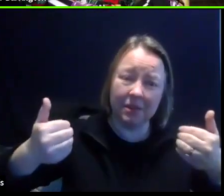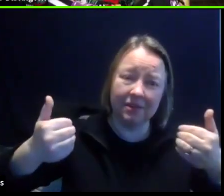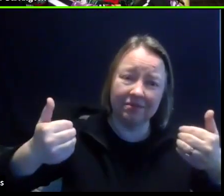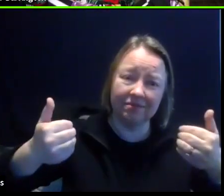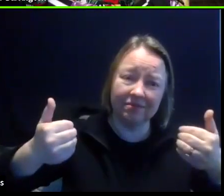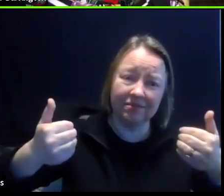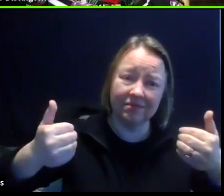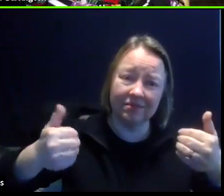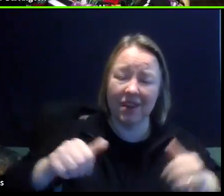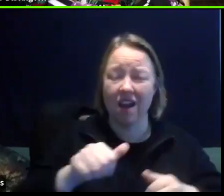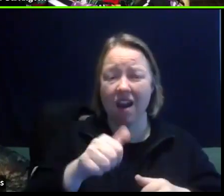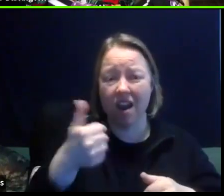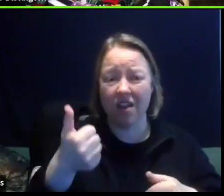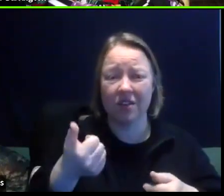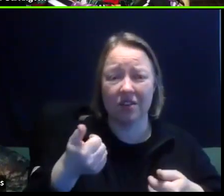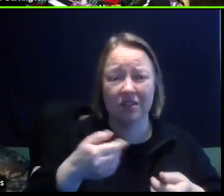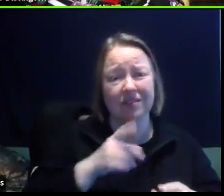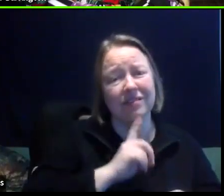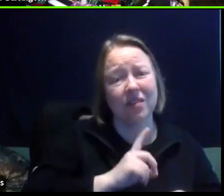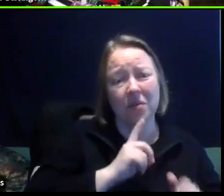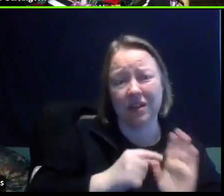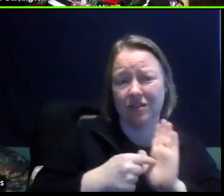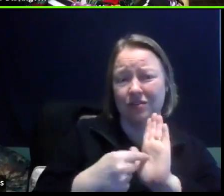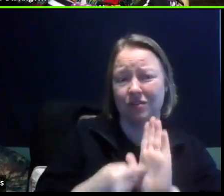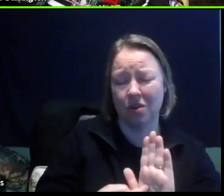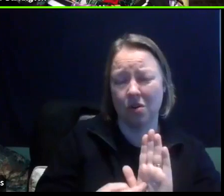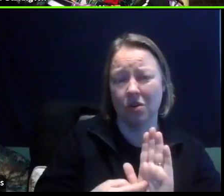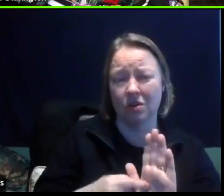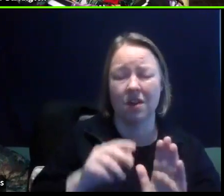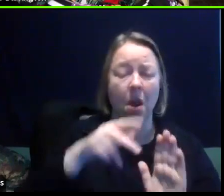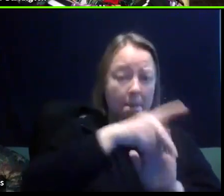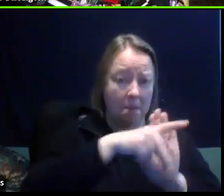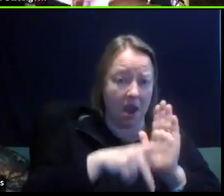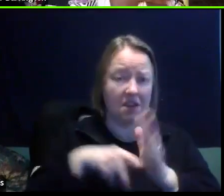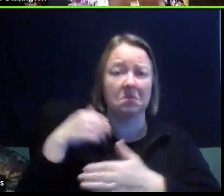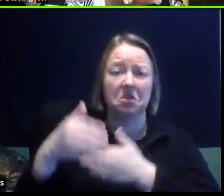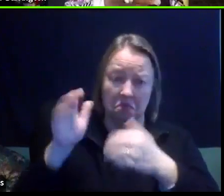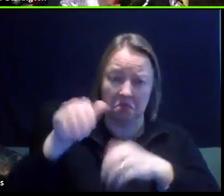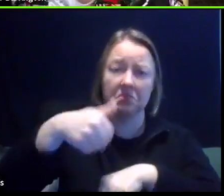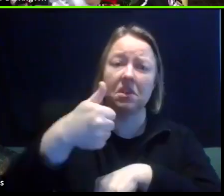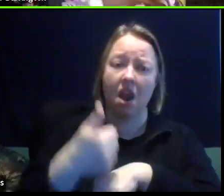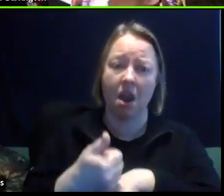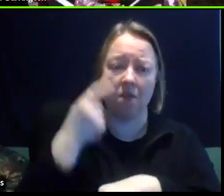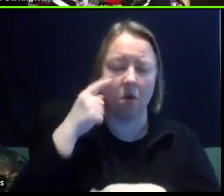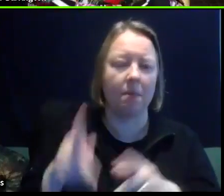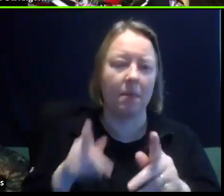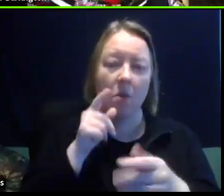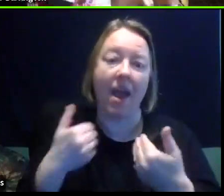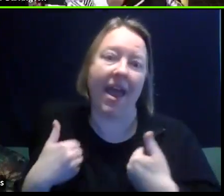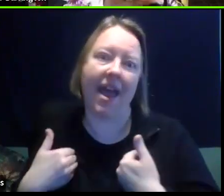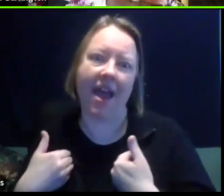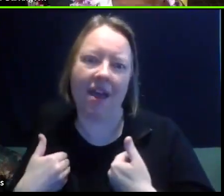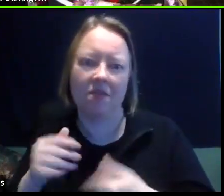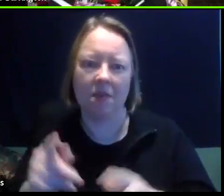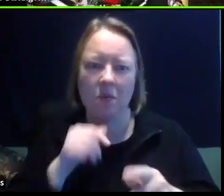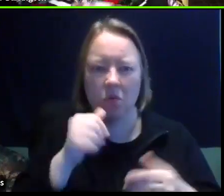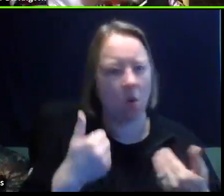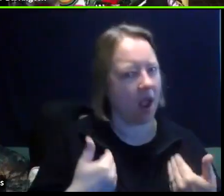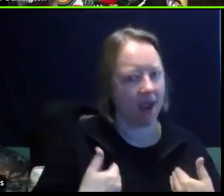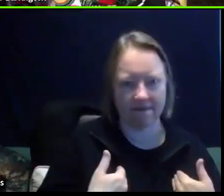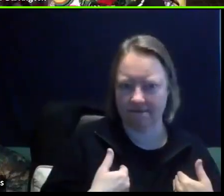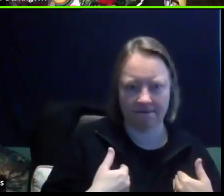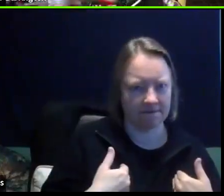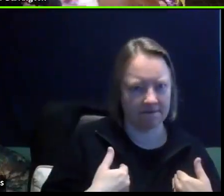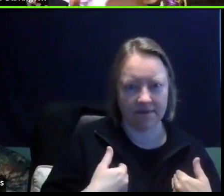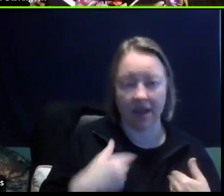loneliness. A policy and a procedure has been put in place now for the haves and the have-nots, the haves of the shot